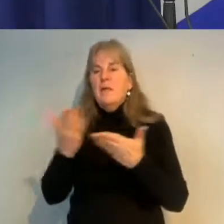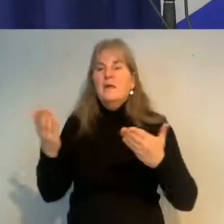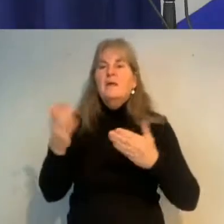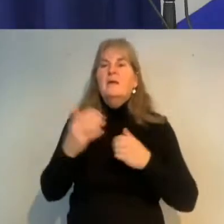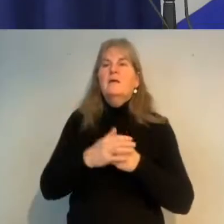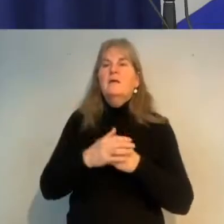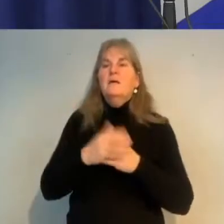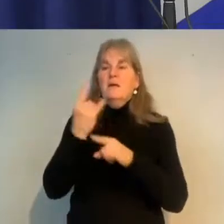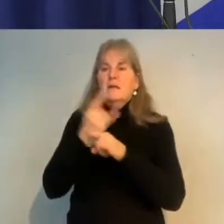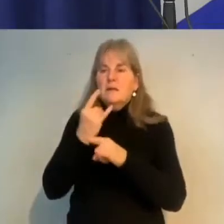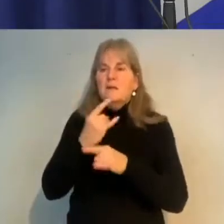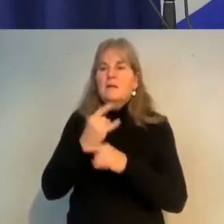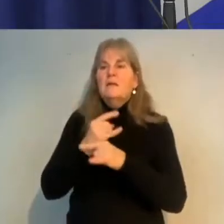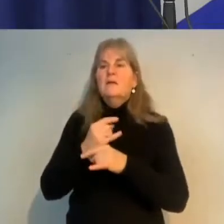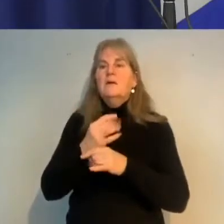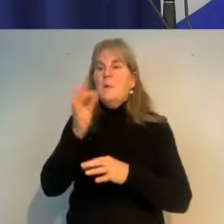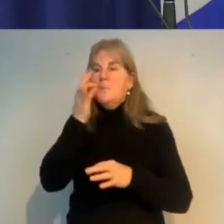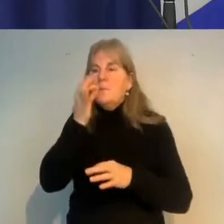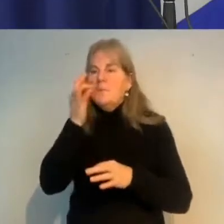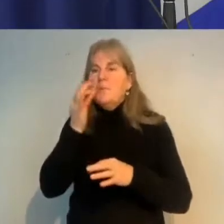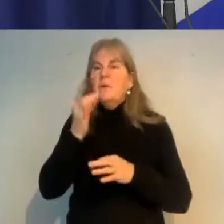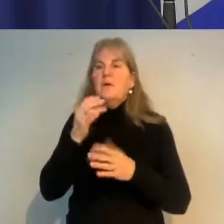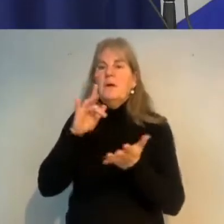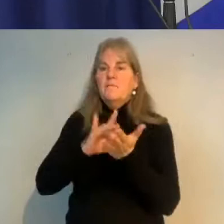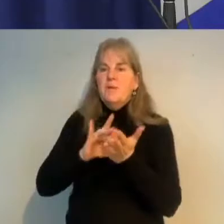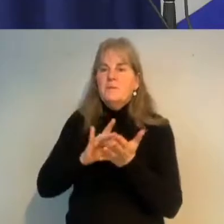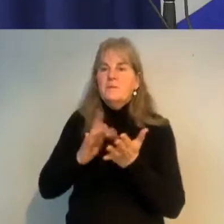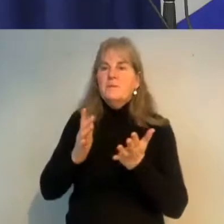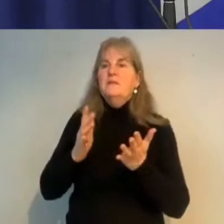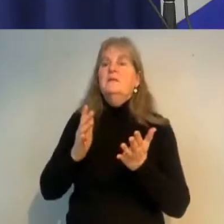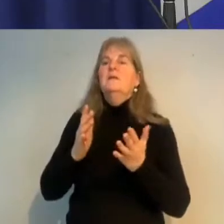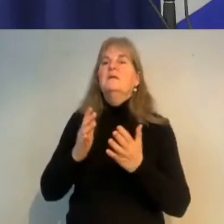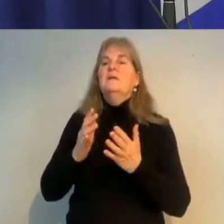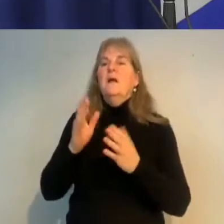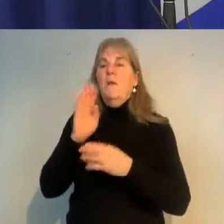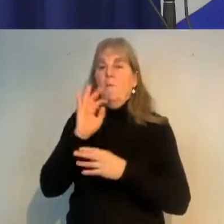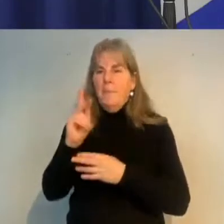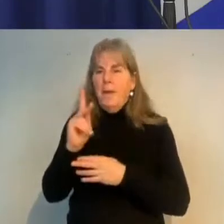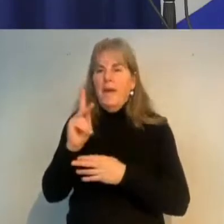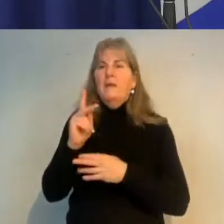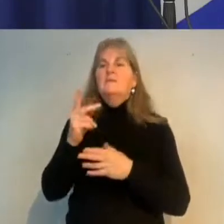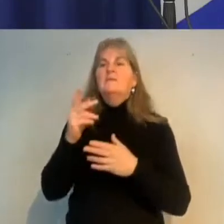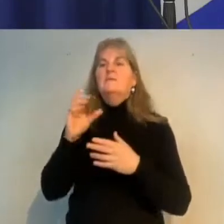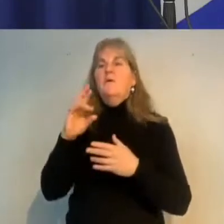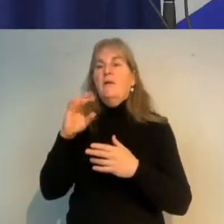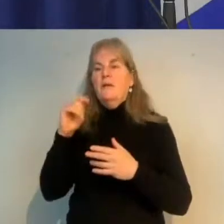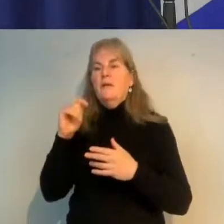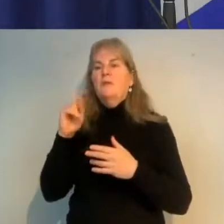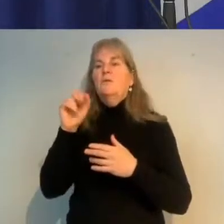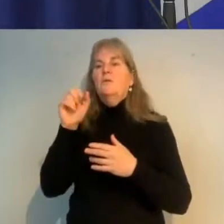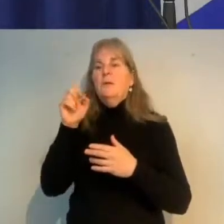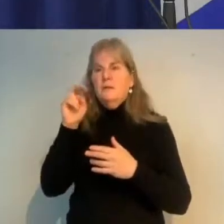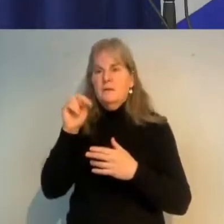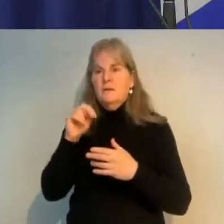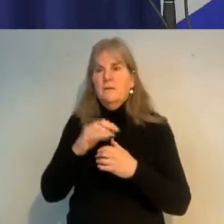stores, cannabis stores, and pharmacies, banks and credit unions. Excuse me a minute.